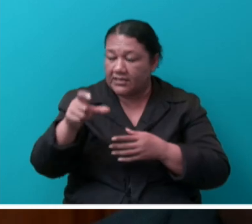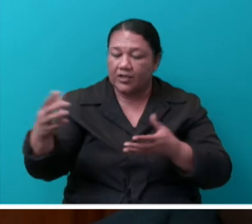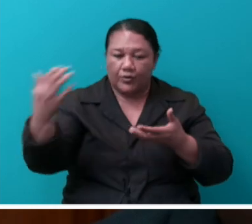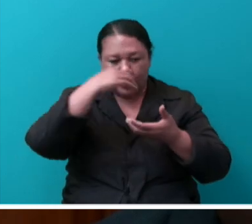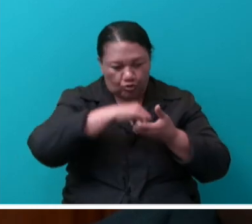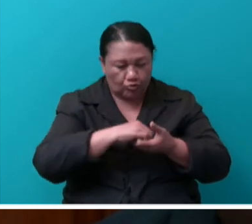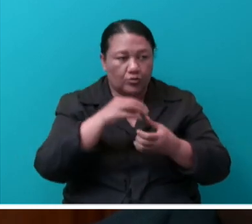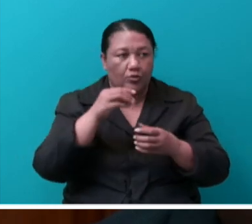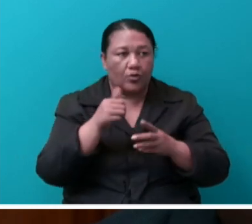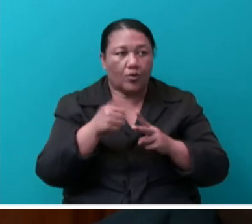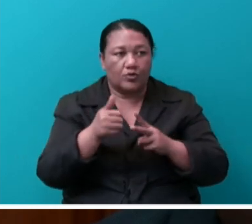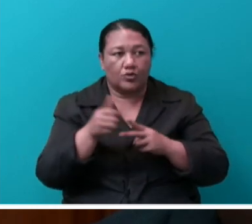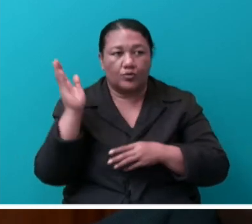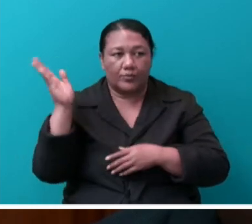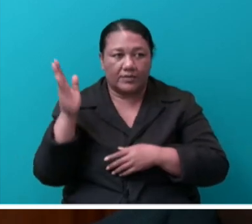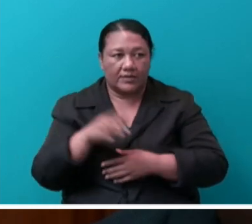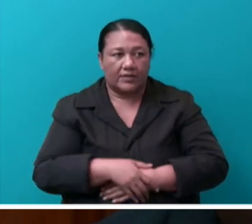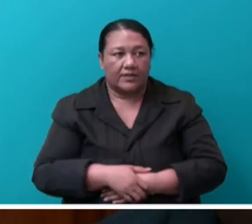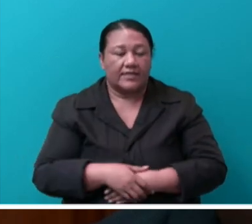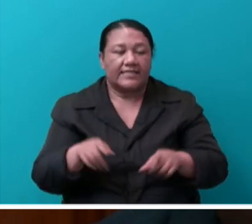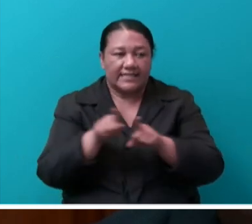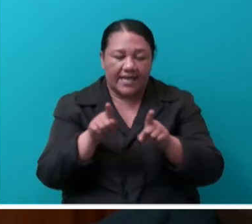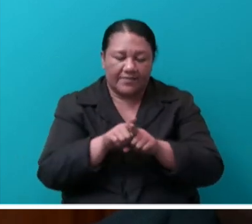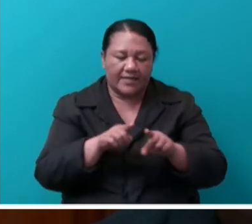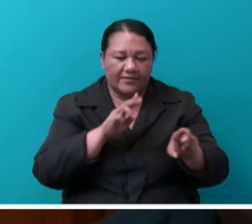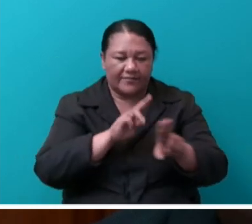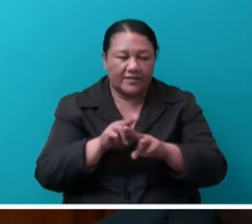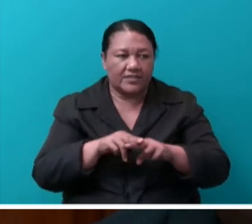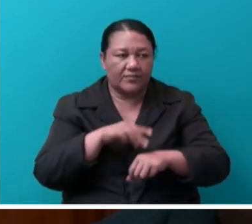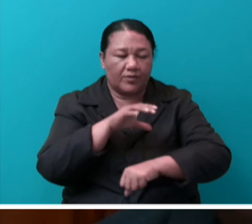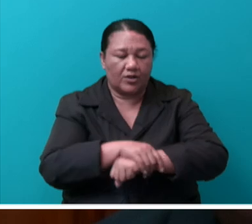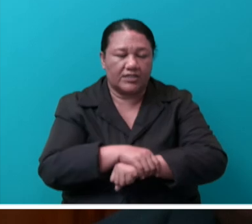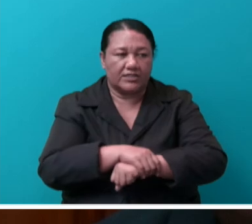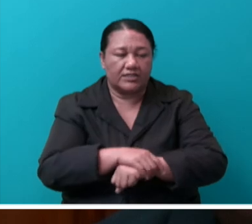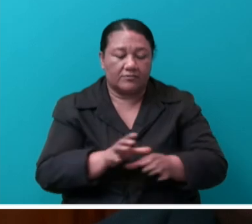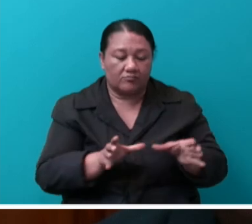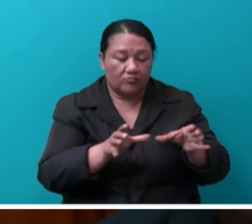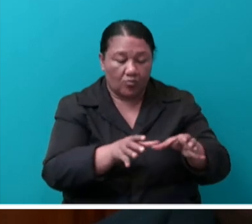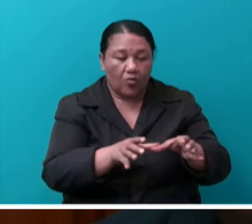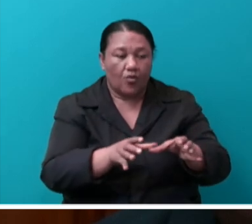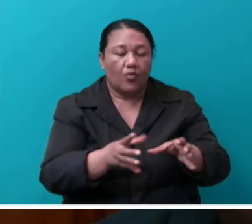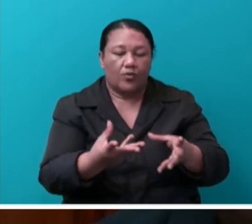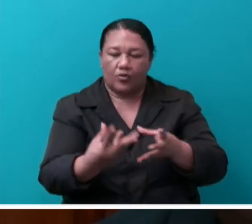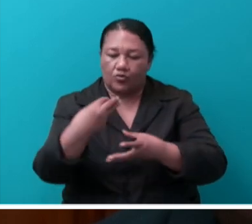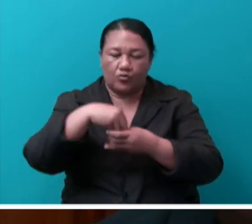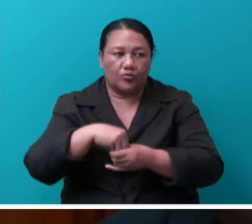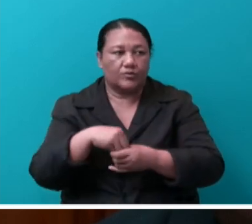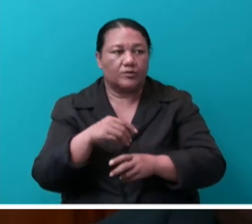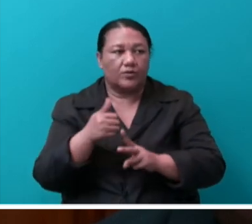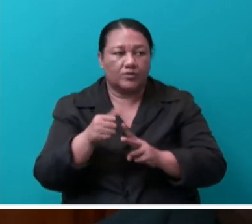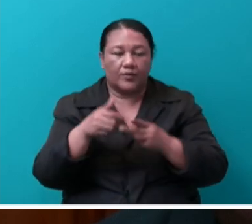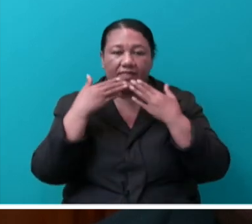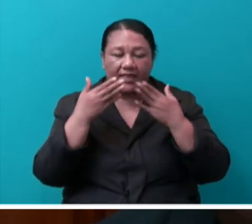as Fiji Police Force and the criminal justice system as well, Honourable Speaker. I also wish to thank the Government